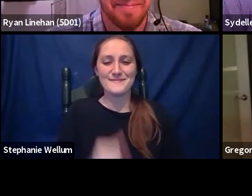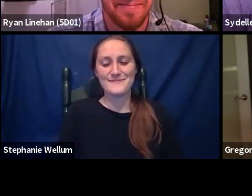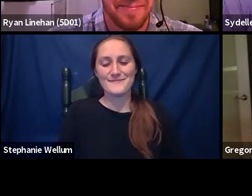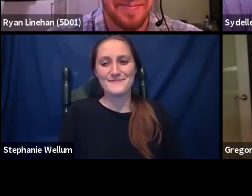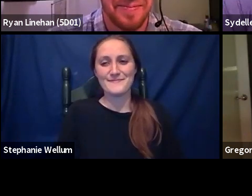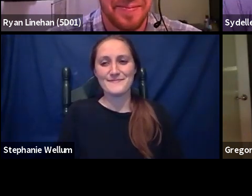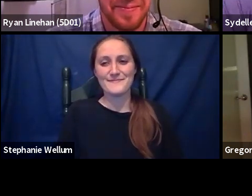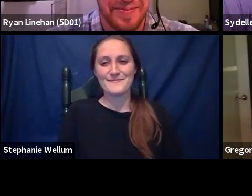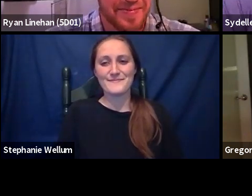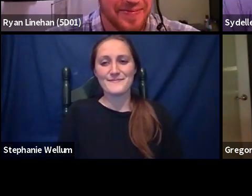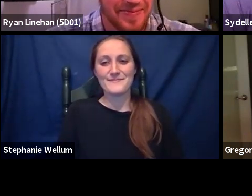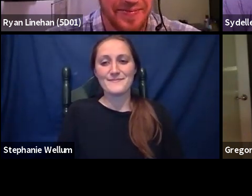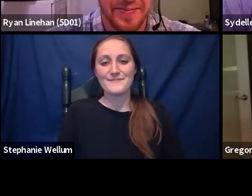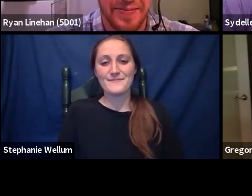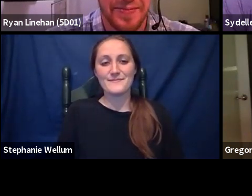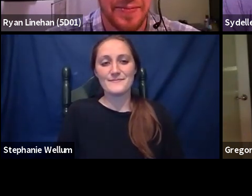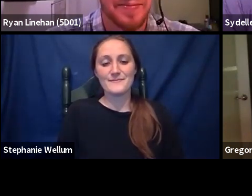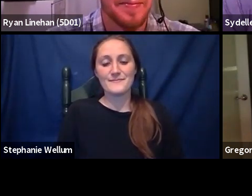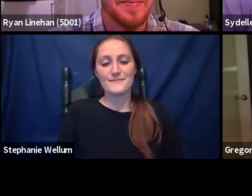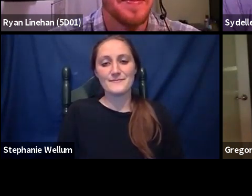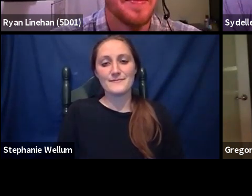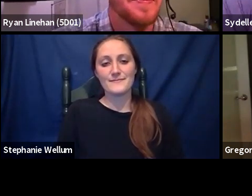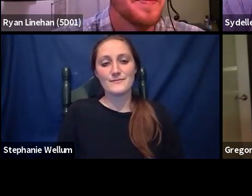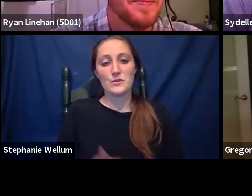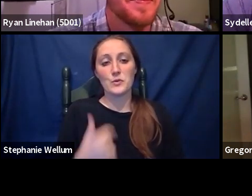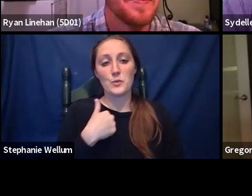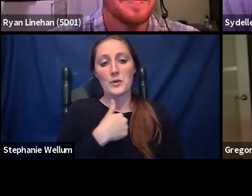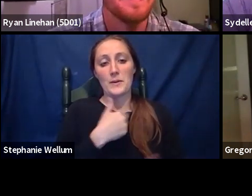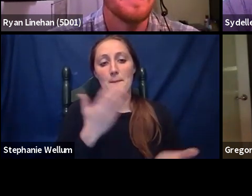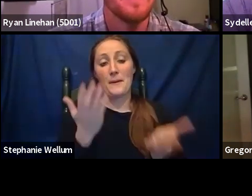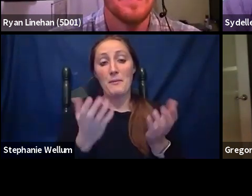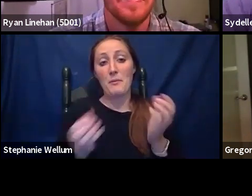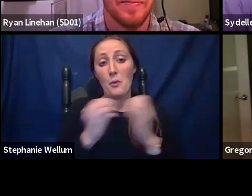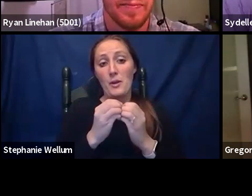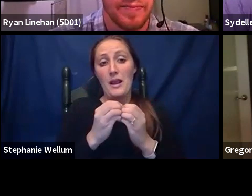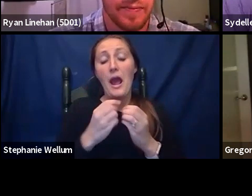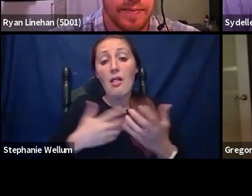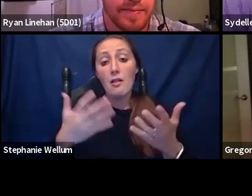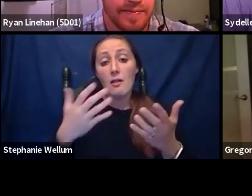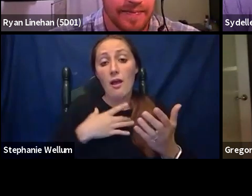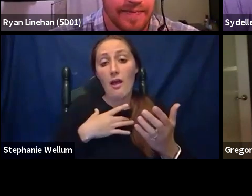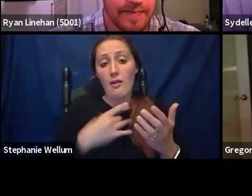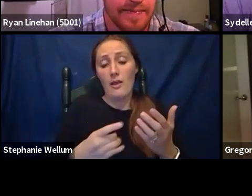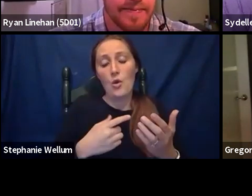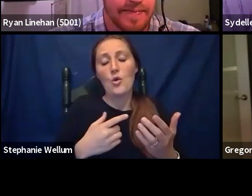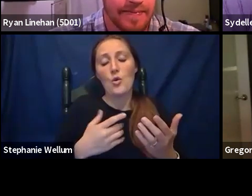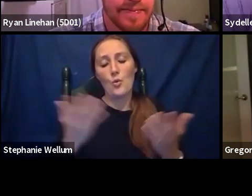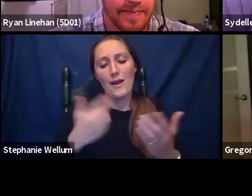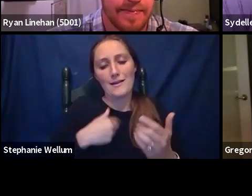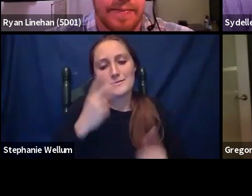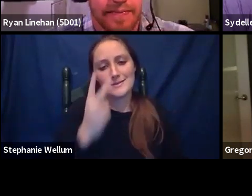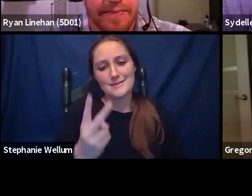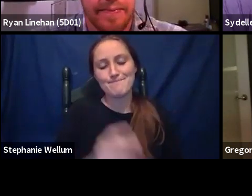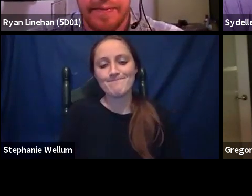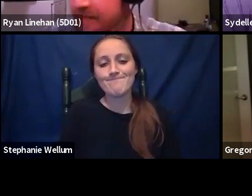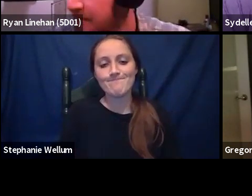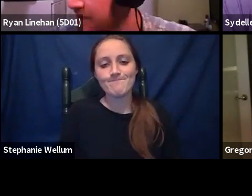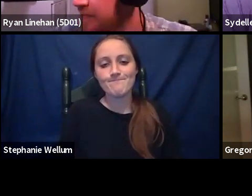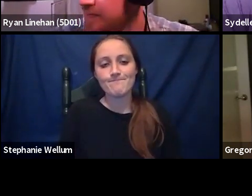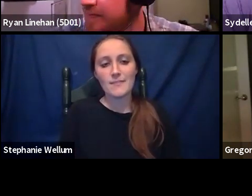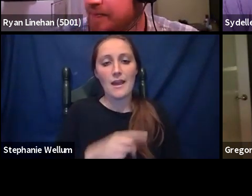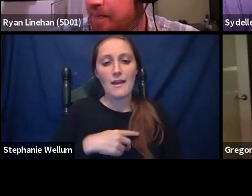So that's the number. So we might get more. We get more. I like what I see though. I like what I see, and that I see